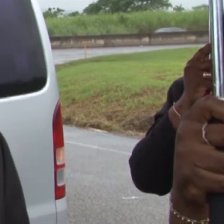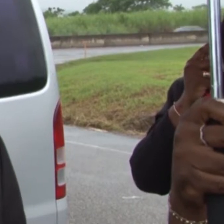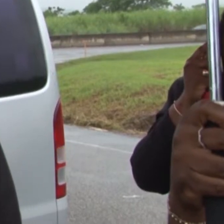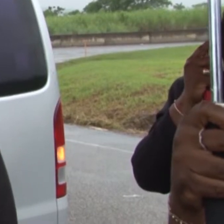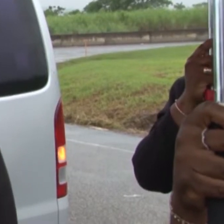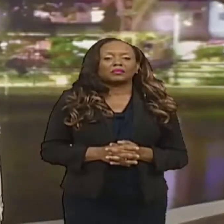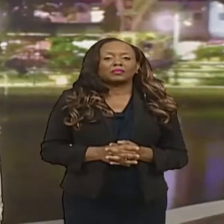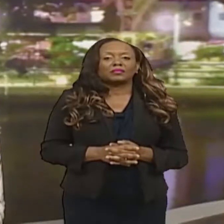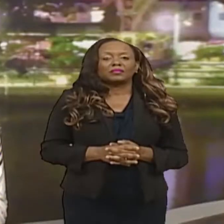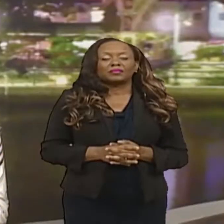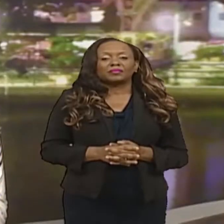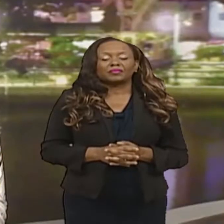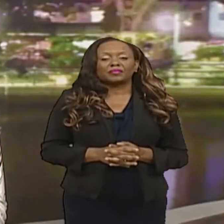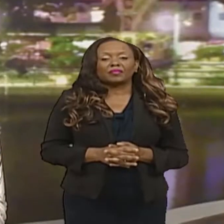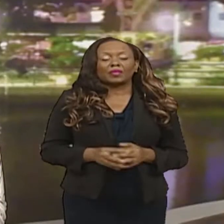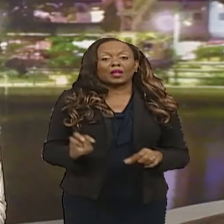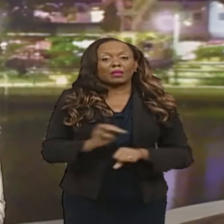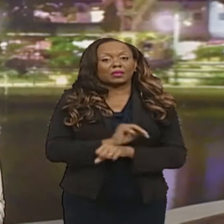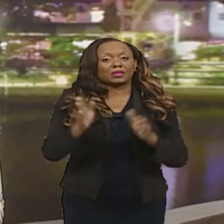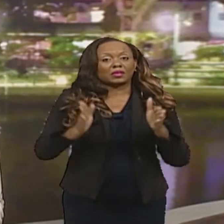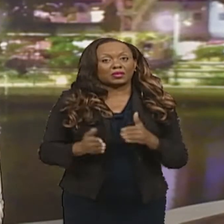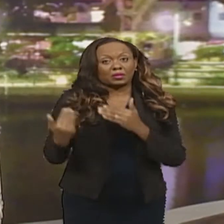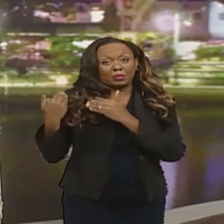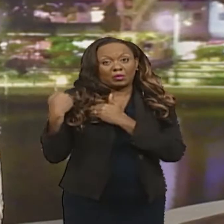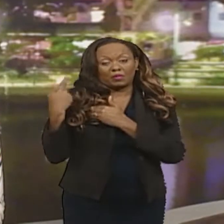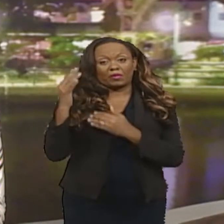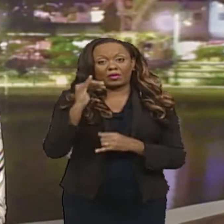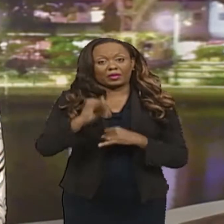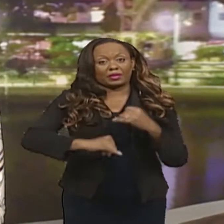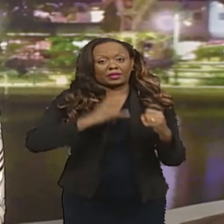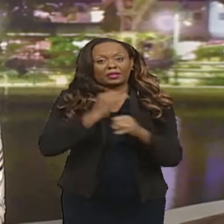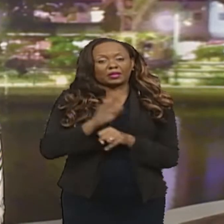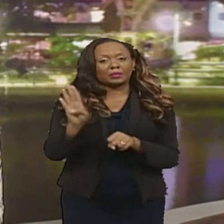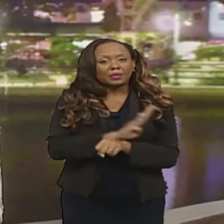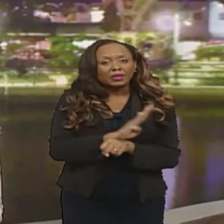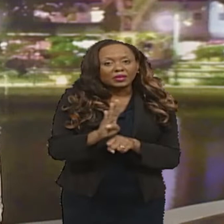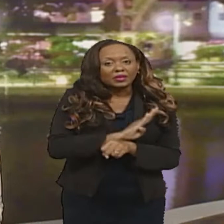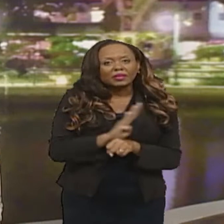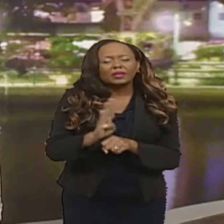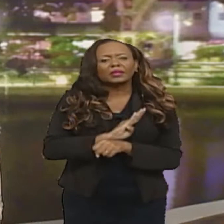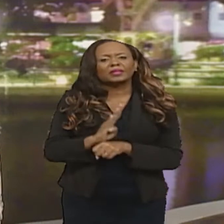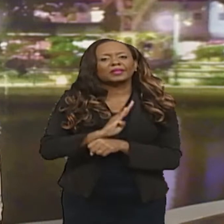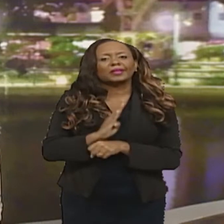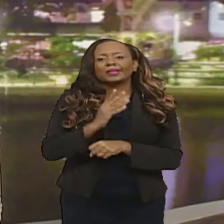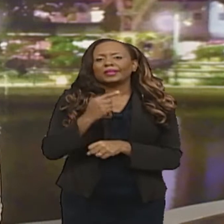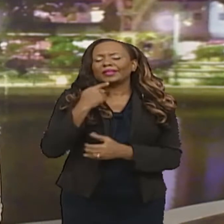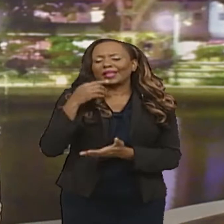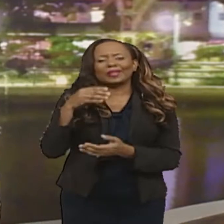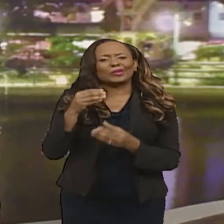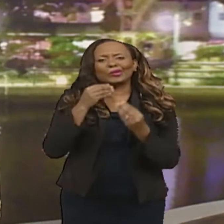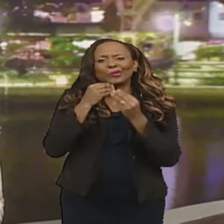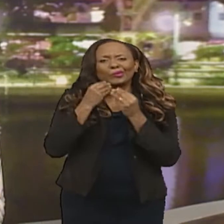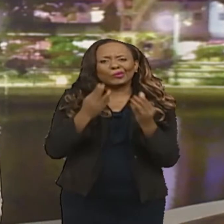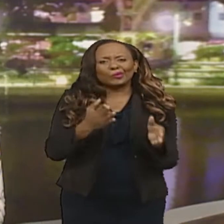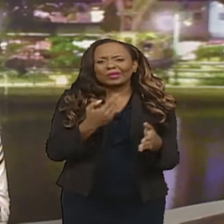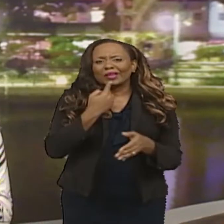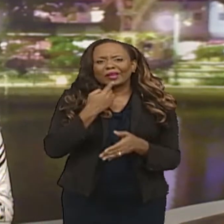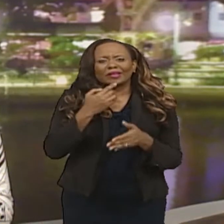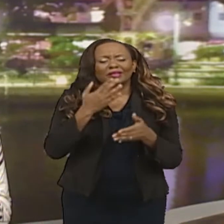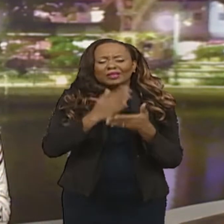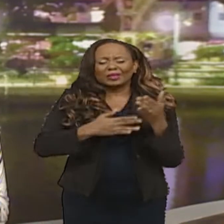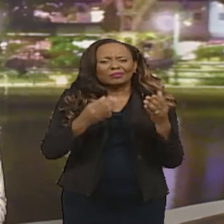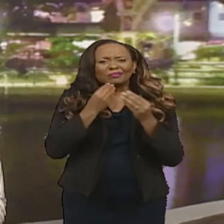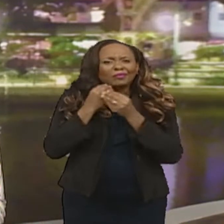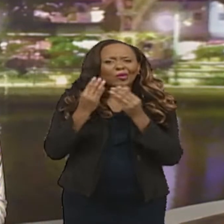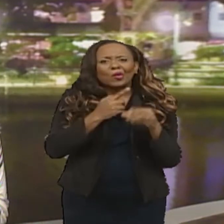continue. Well, Minister of International Business and Industry Ronald Toppin has rejected news reports suggesting